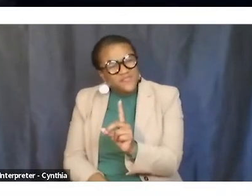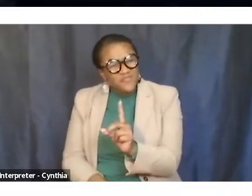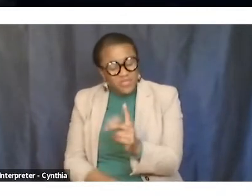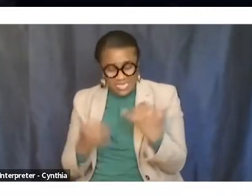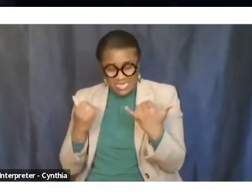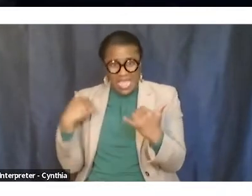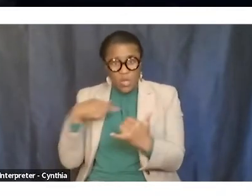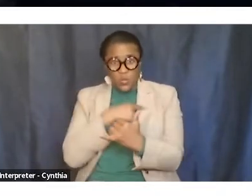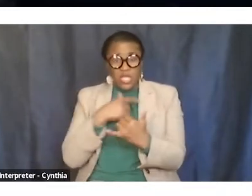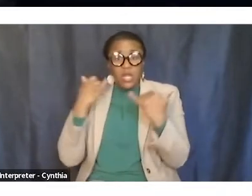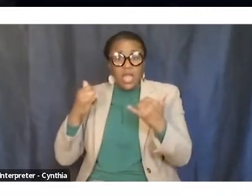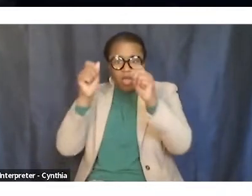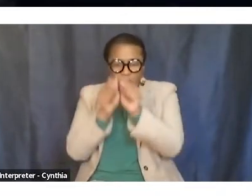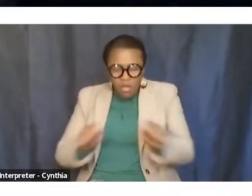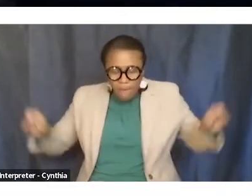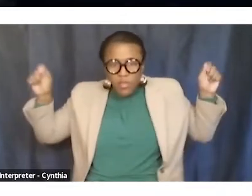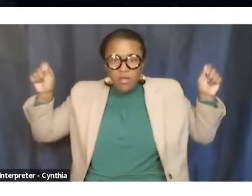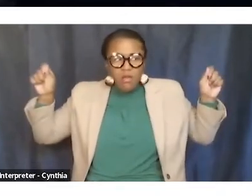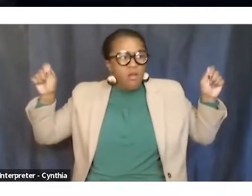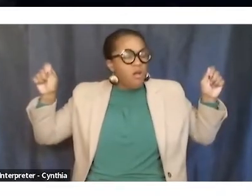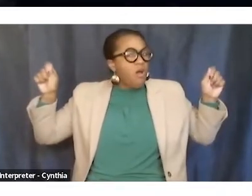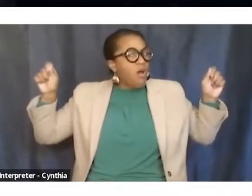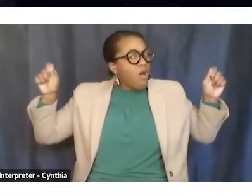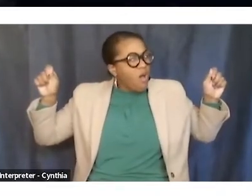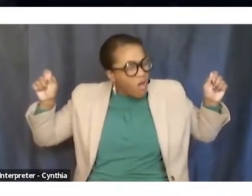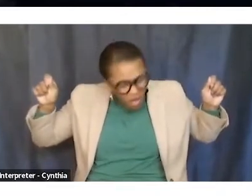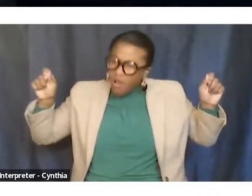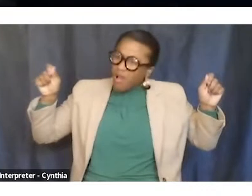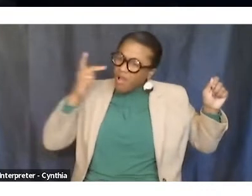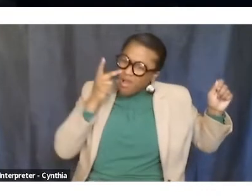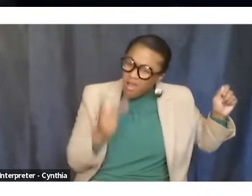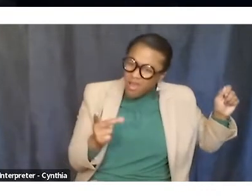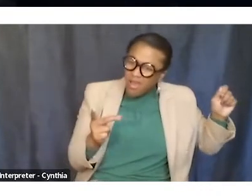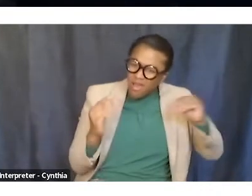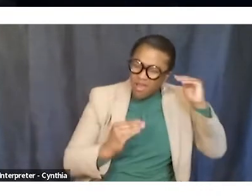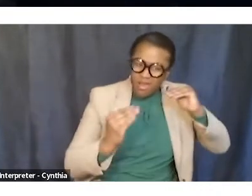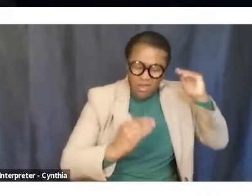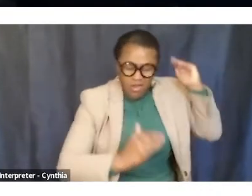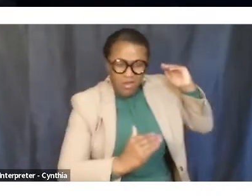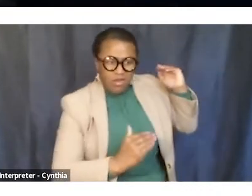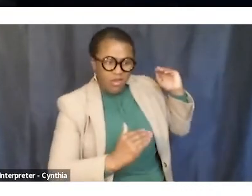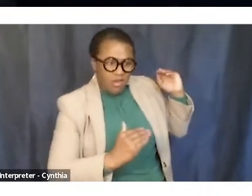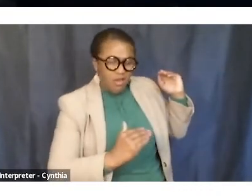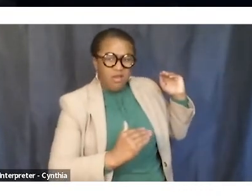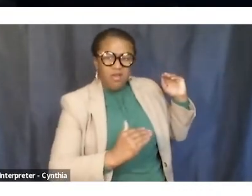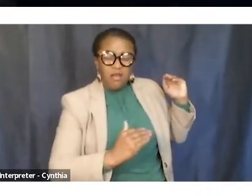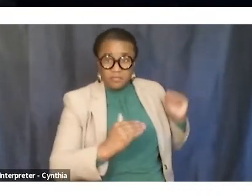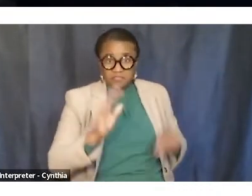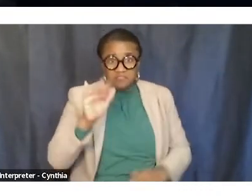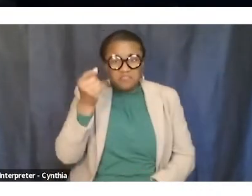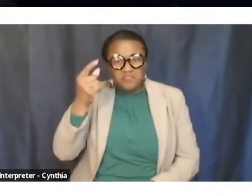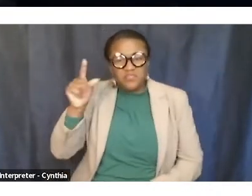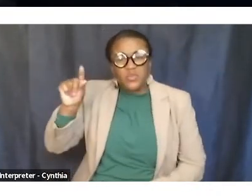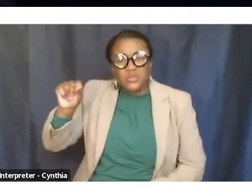pulling back the curtain stage and drawing attention to the forms of inequity. Consider even